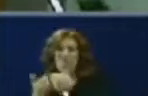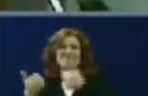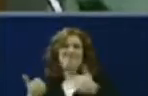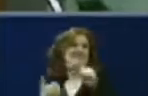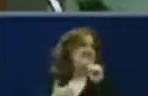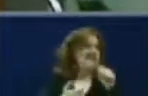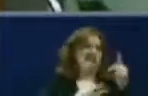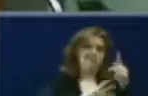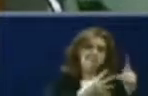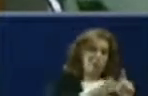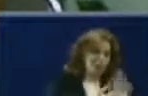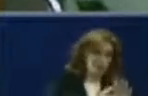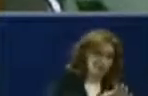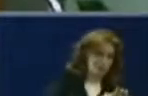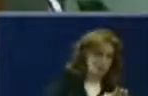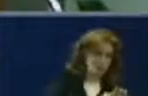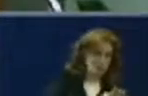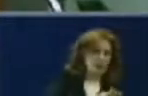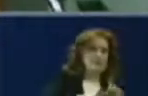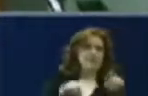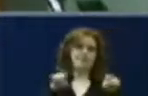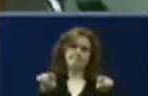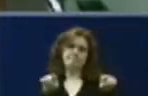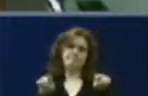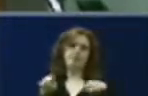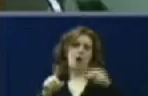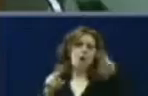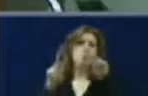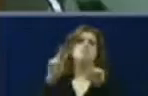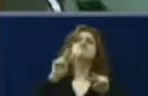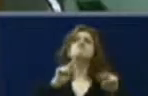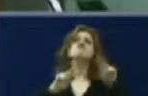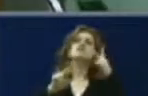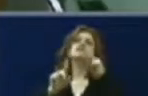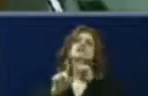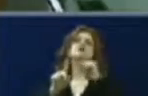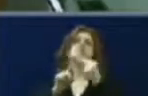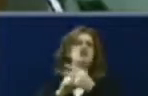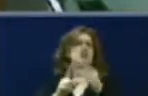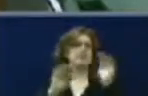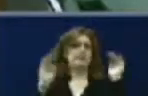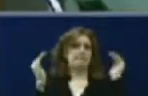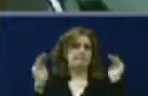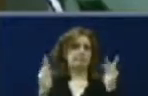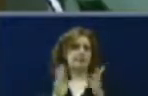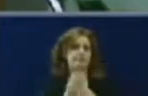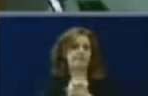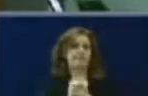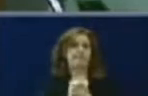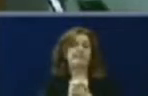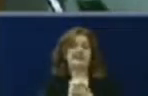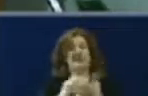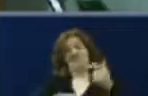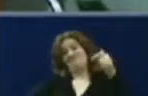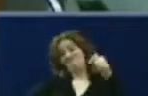how those perceptions compare. And it's time for me to ask